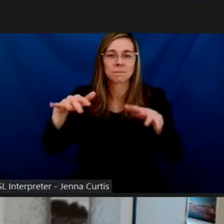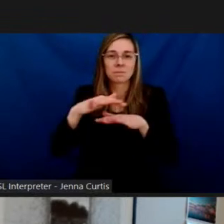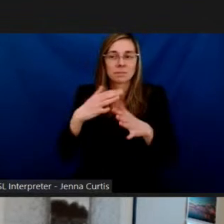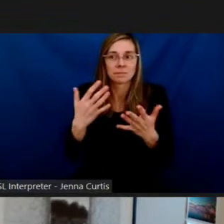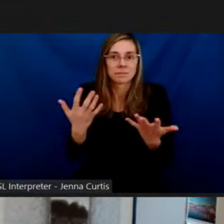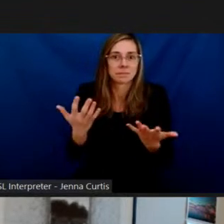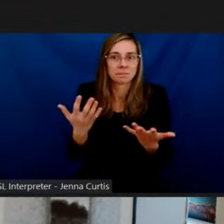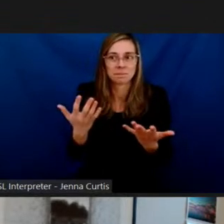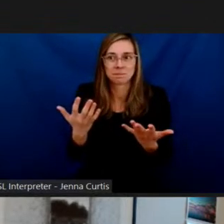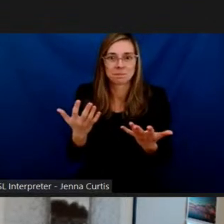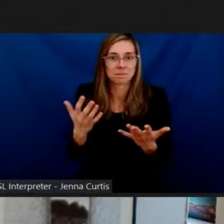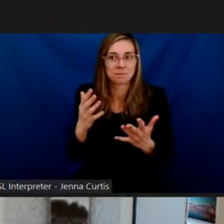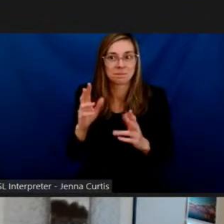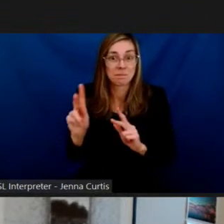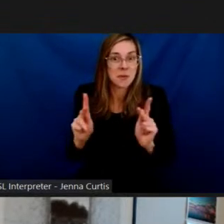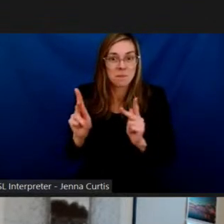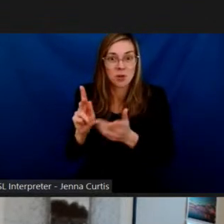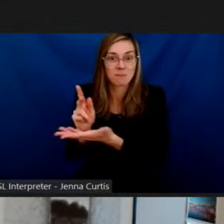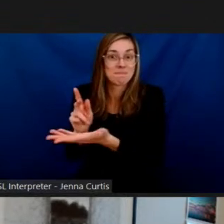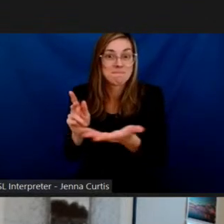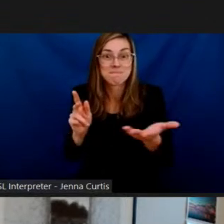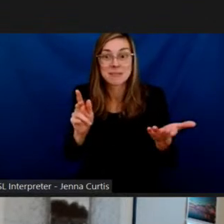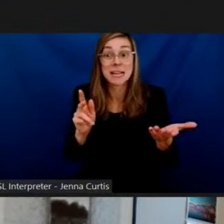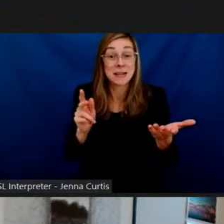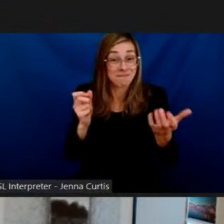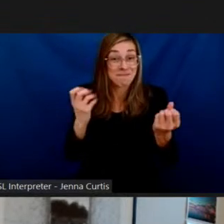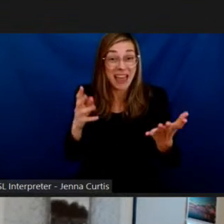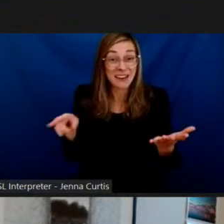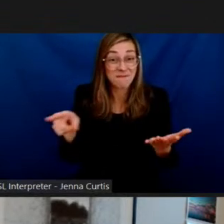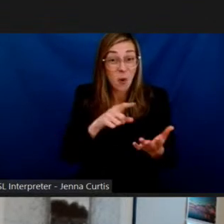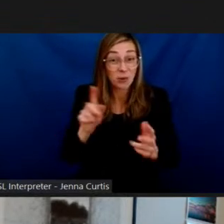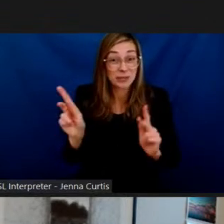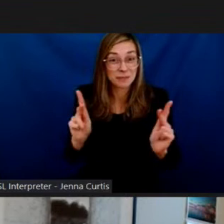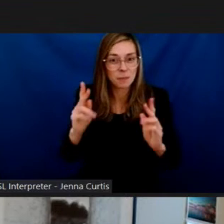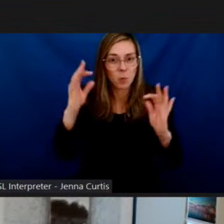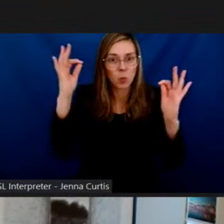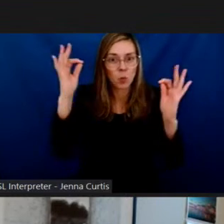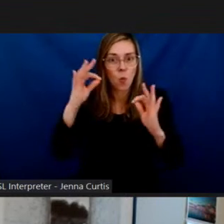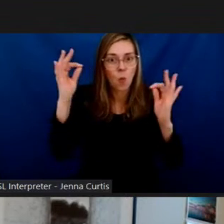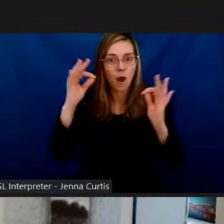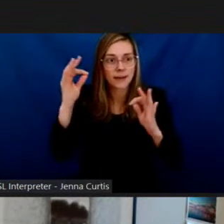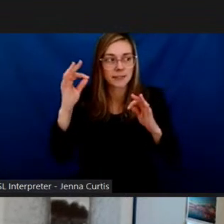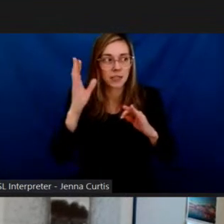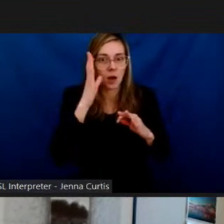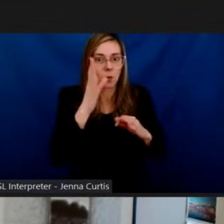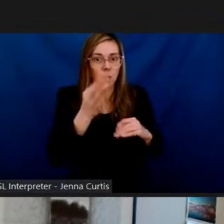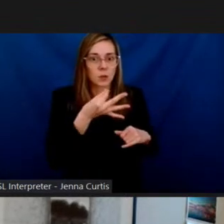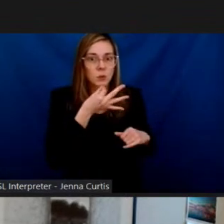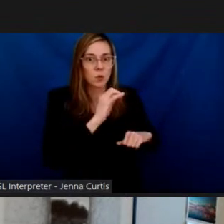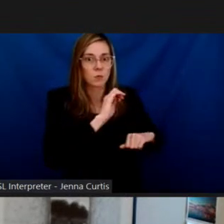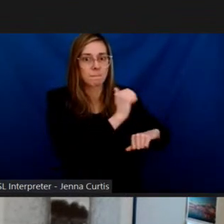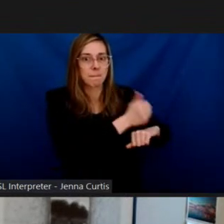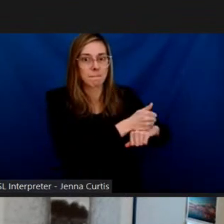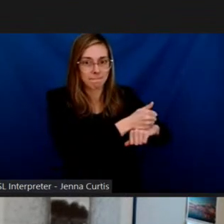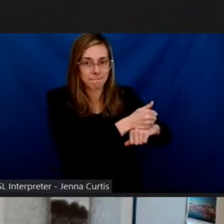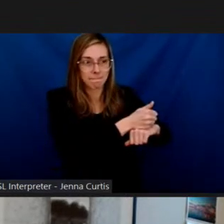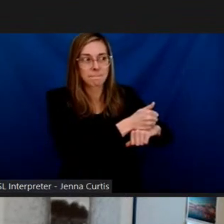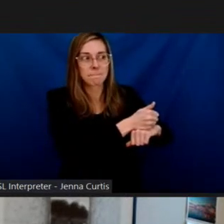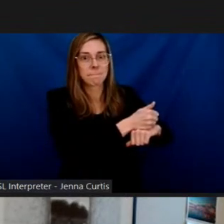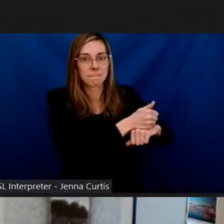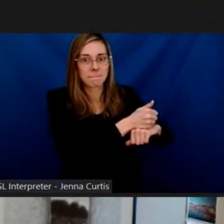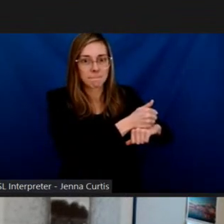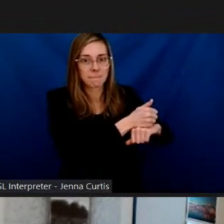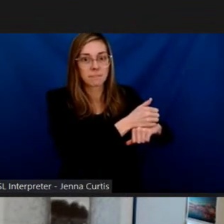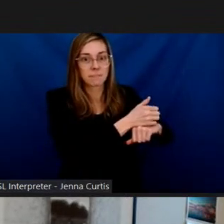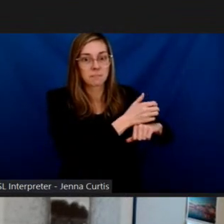residents right now that have no idea this is even coming their way, that are going to be leasing and or renting